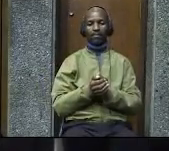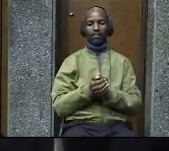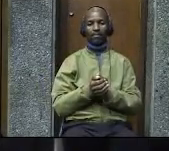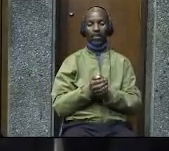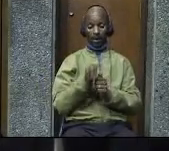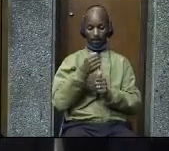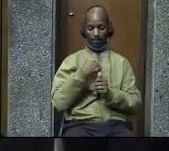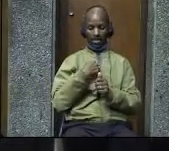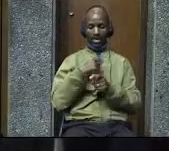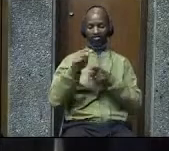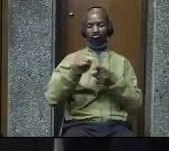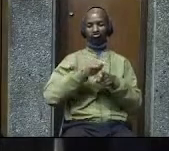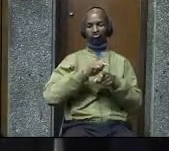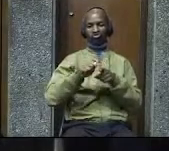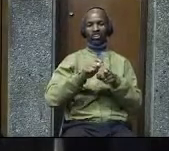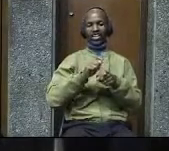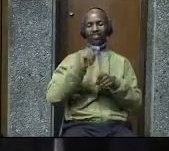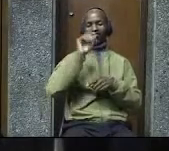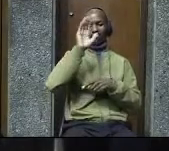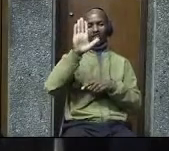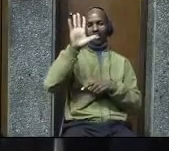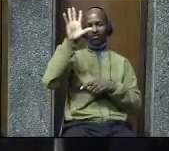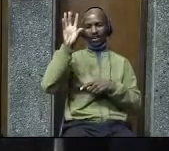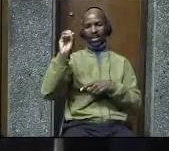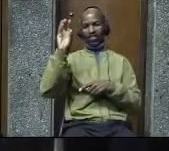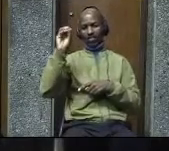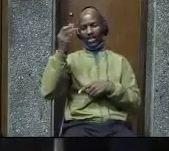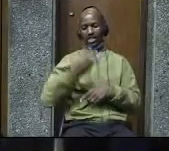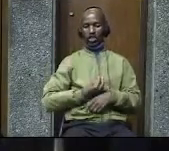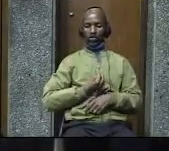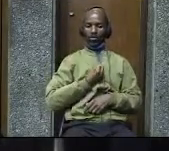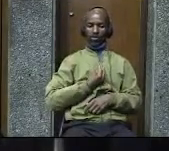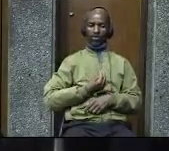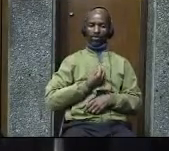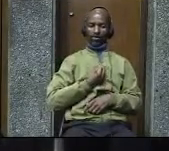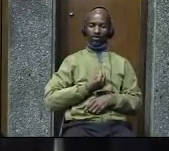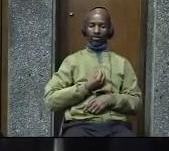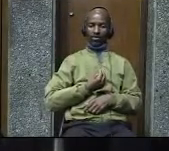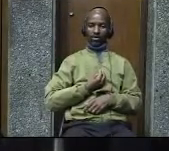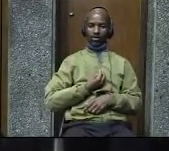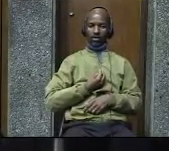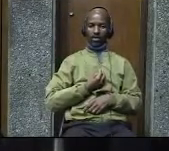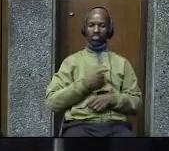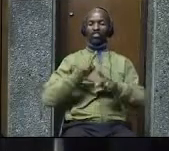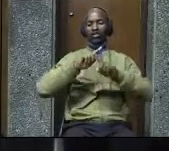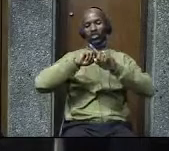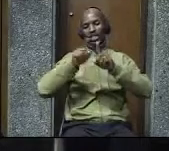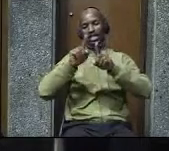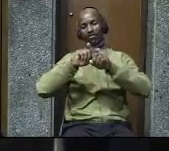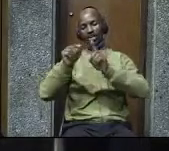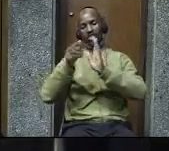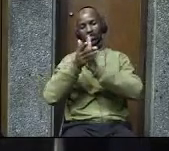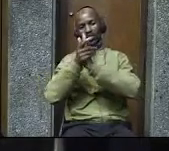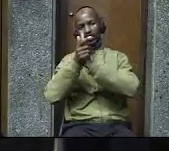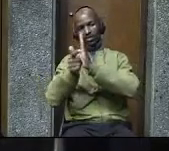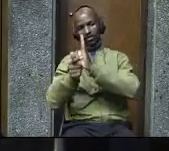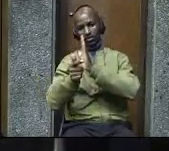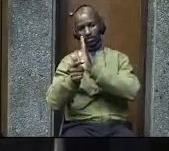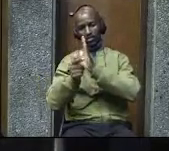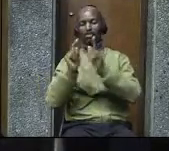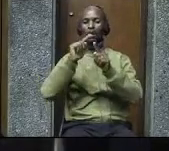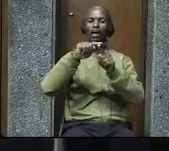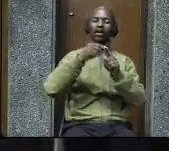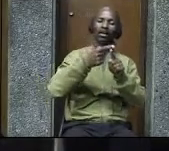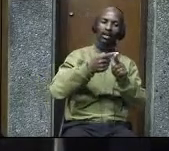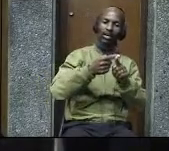I've trained about 500 youth for different skills. For